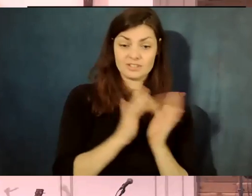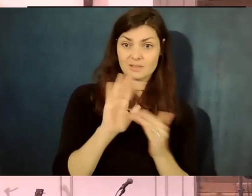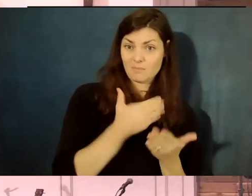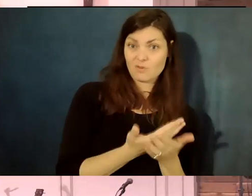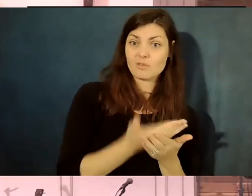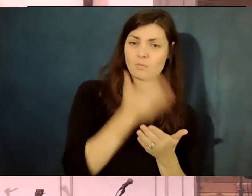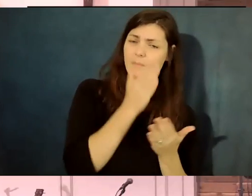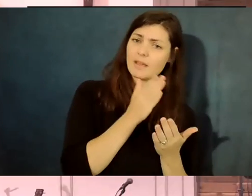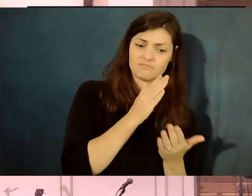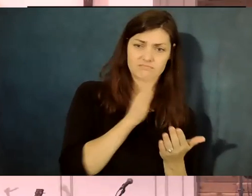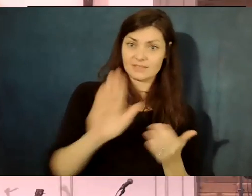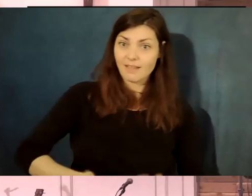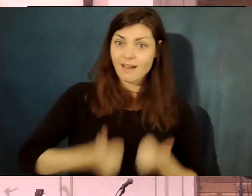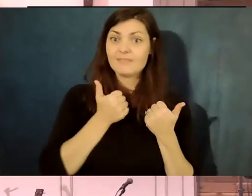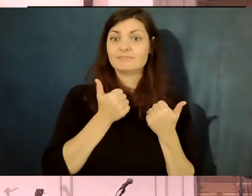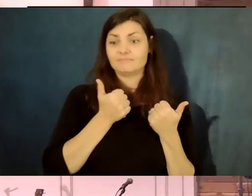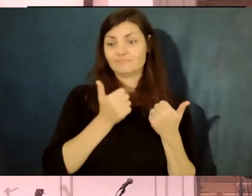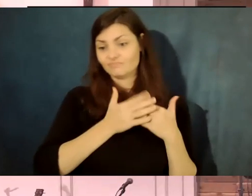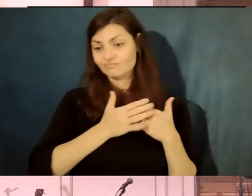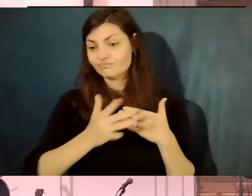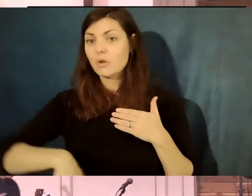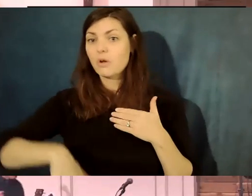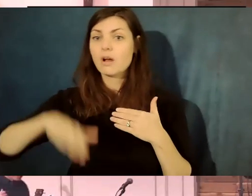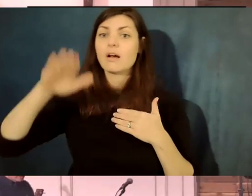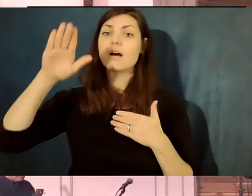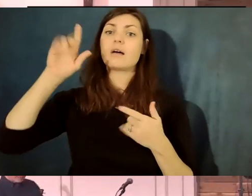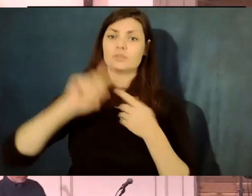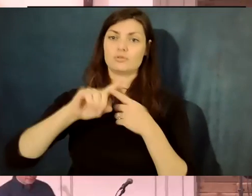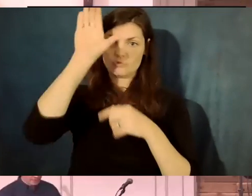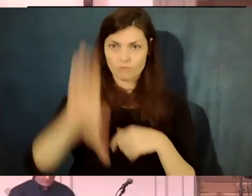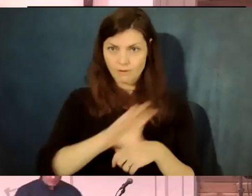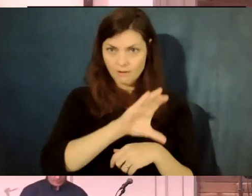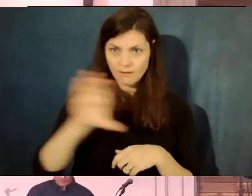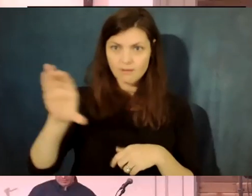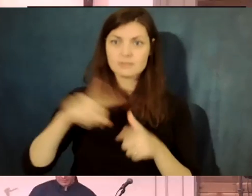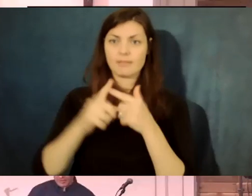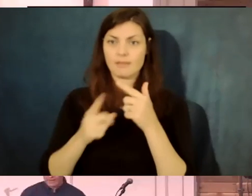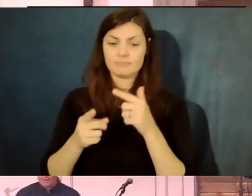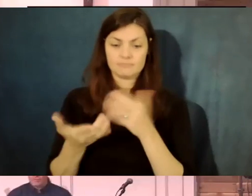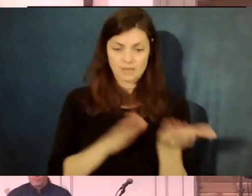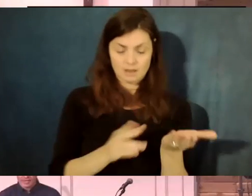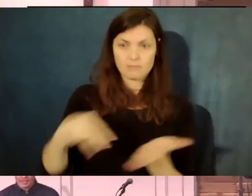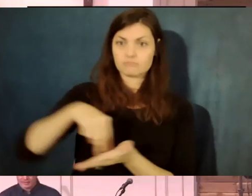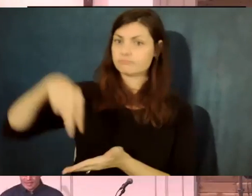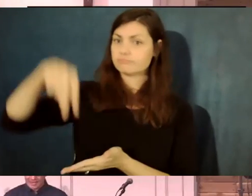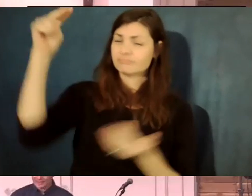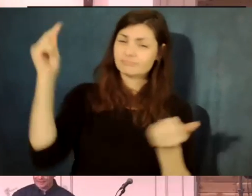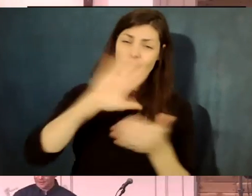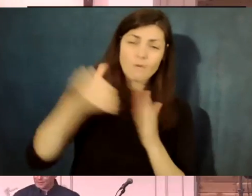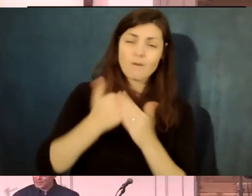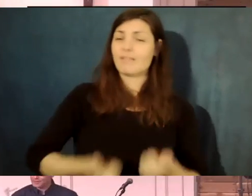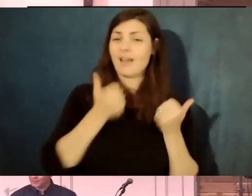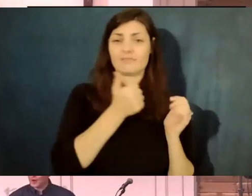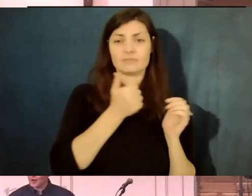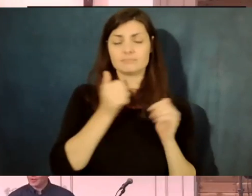through to his resurrection. And then we're going to present the gospel. We're going to give out Bibles to those who want to receive that and hand it into the